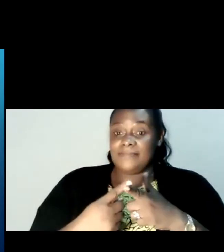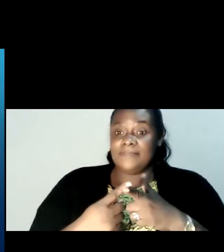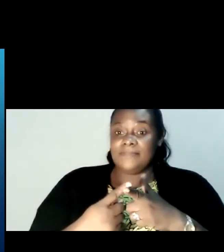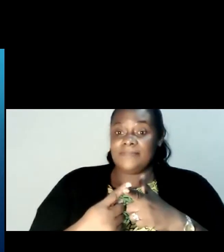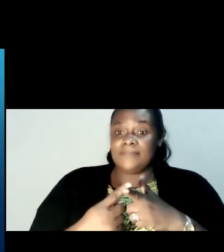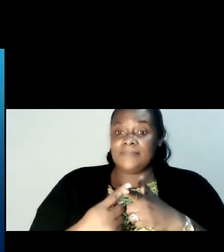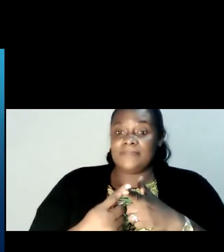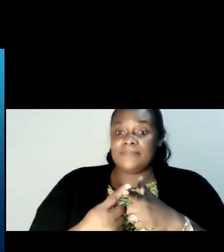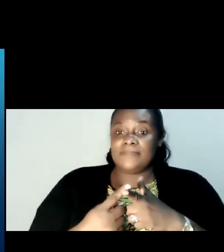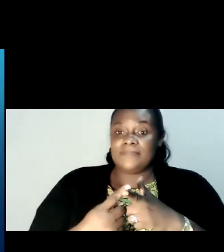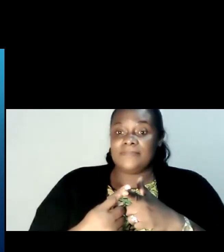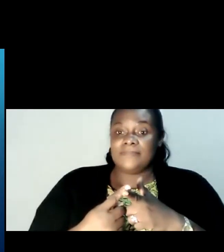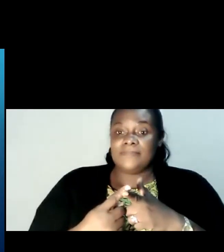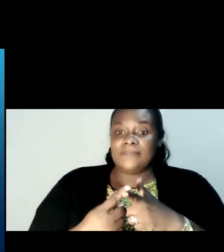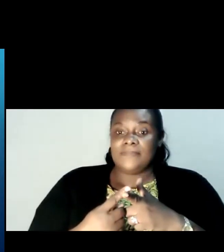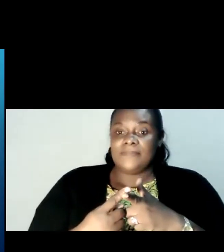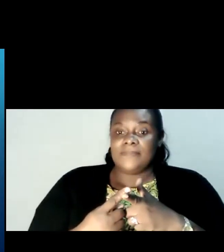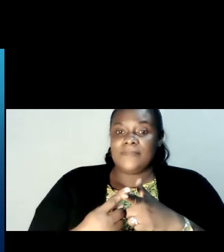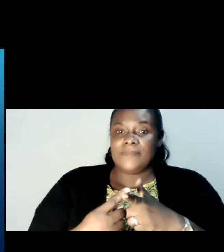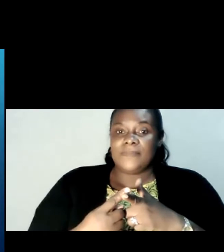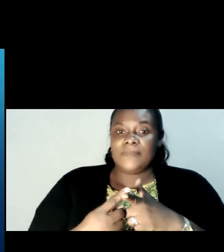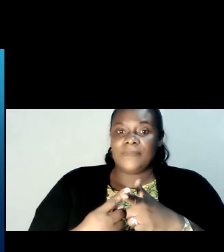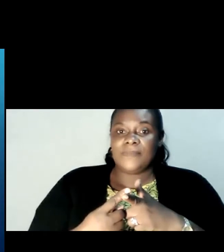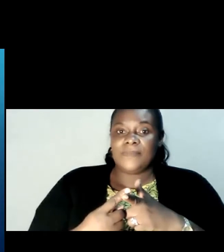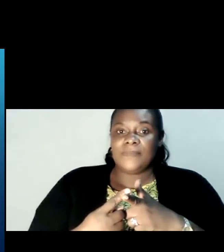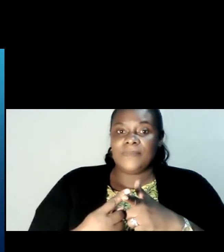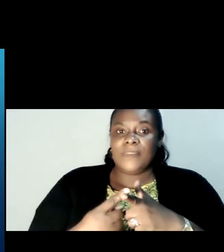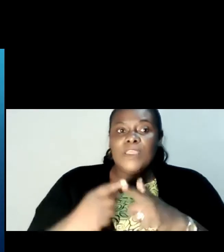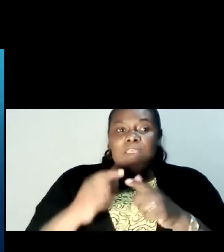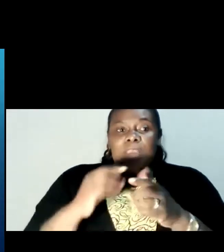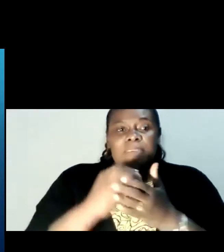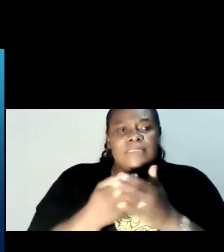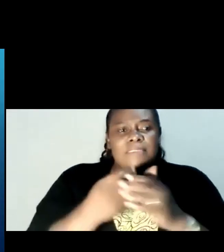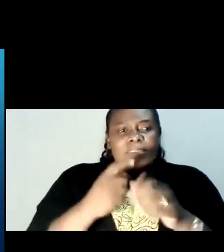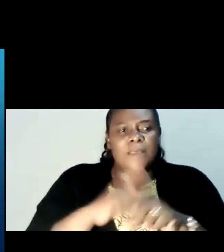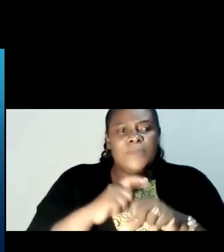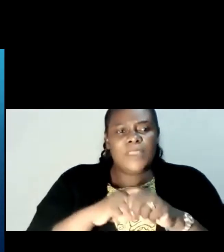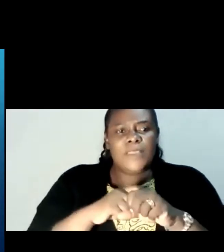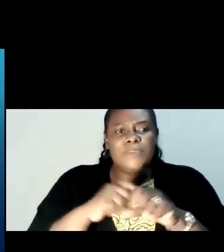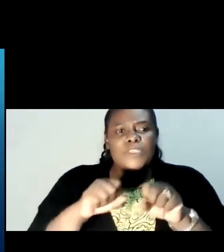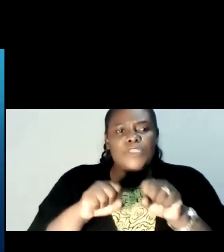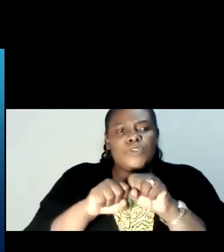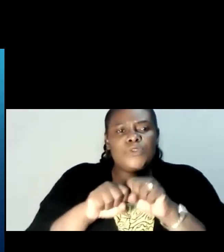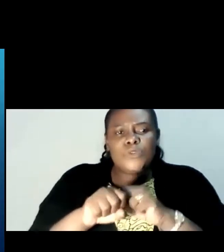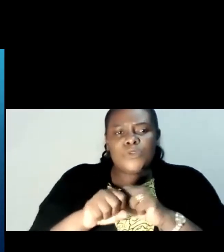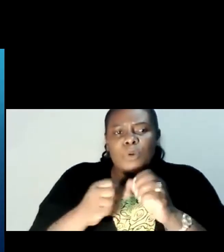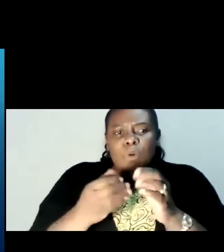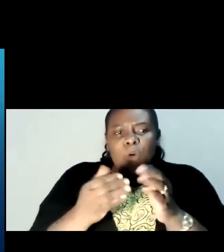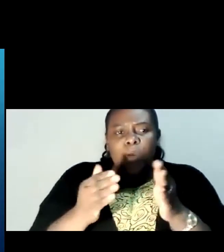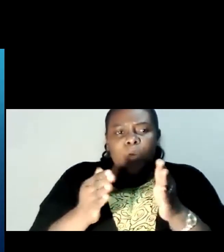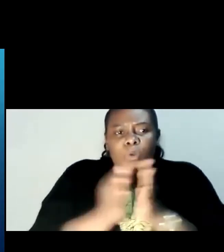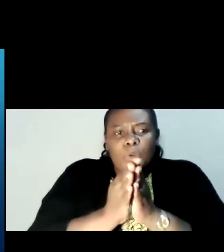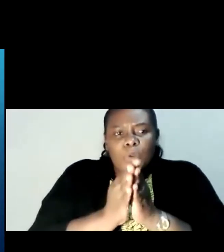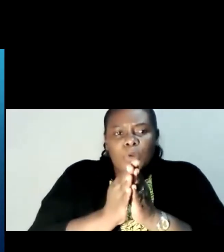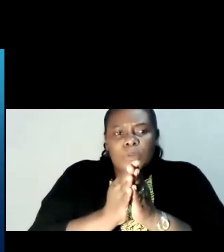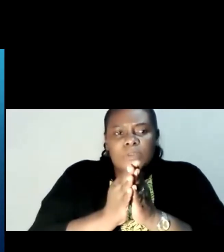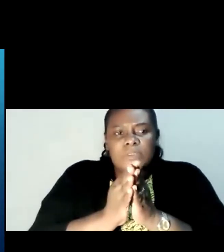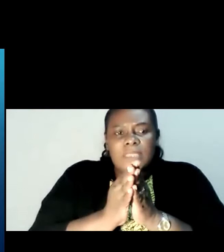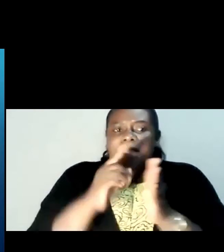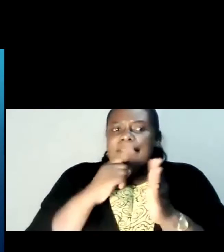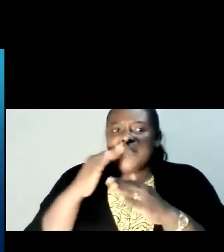these blood vessels can become so clogged that blood does not get by